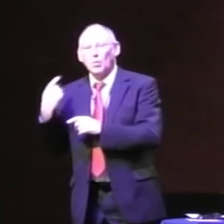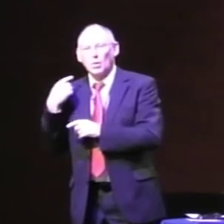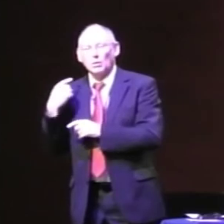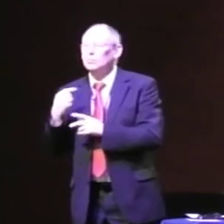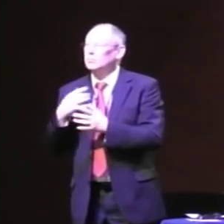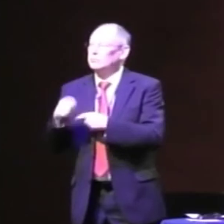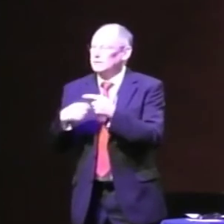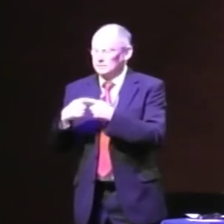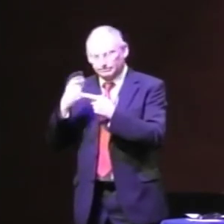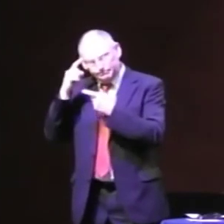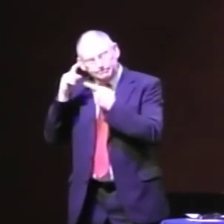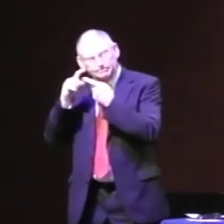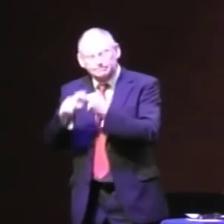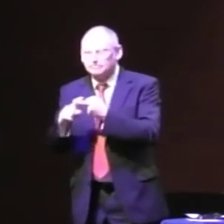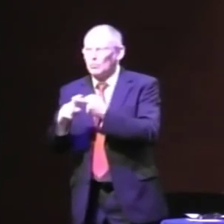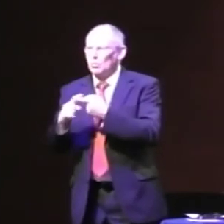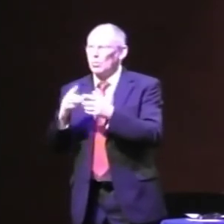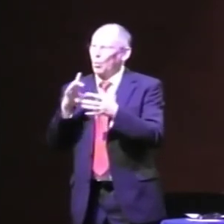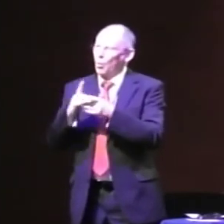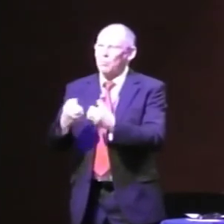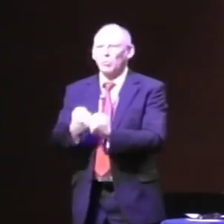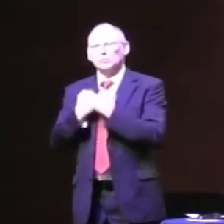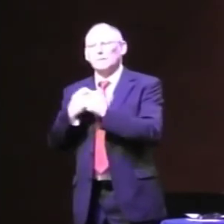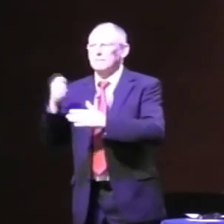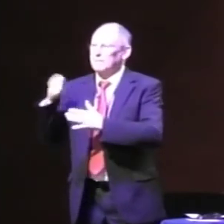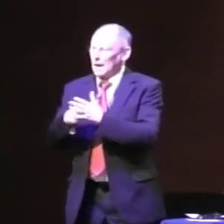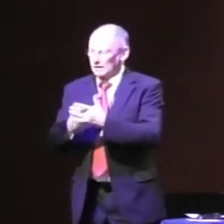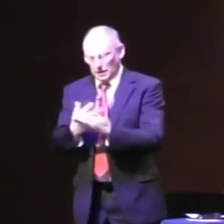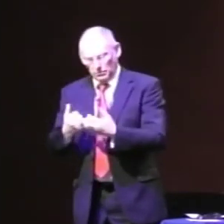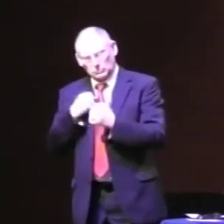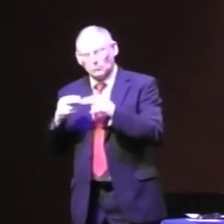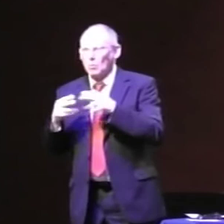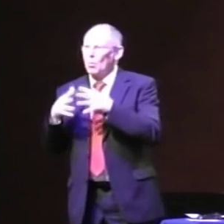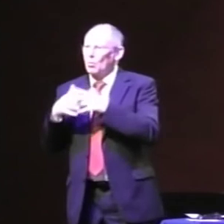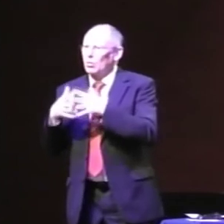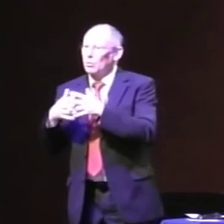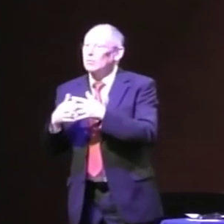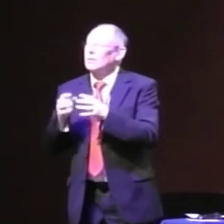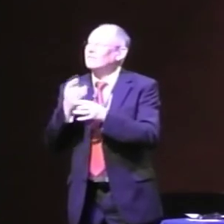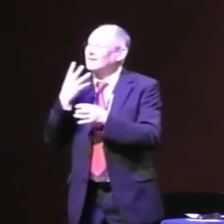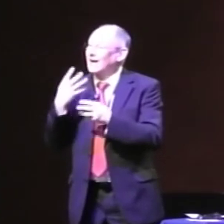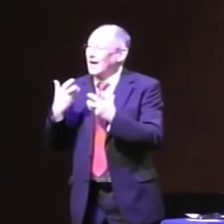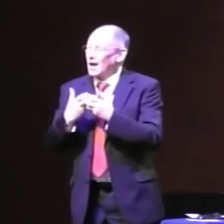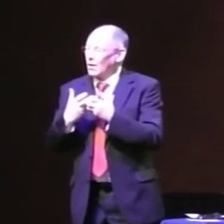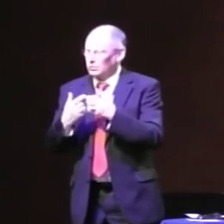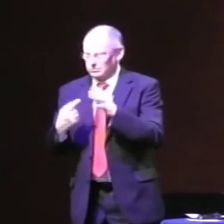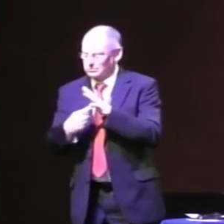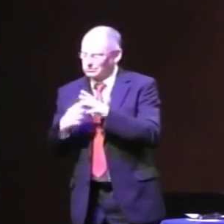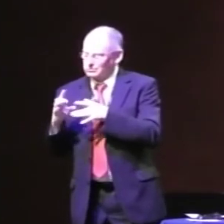so obsessed as a nation with home ownership and how much our properties are worth, forgetting how essential they are to our